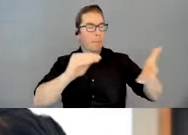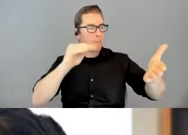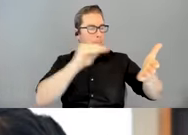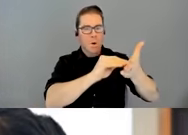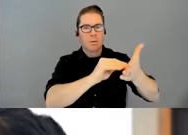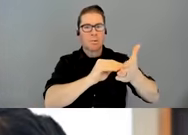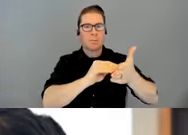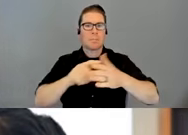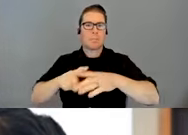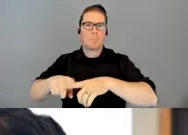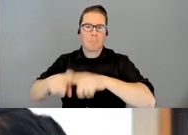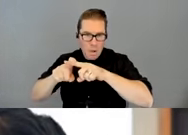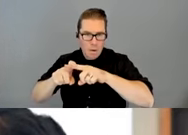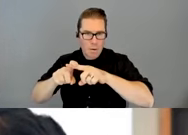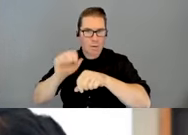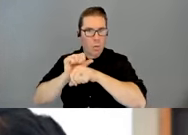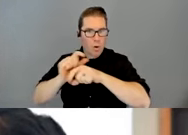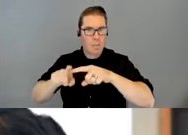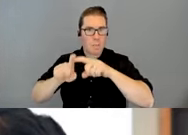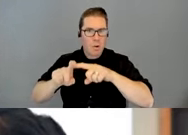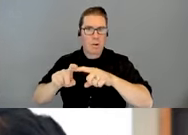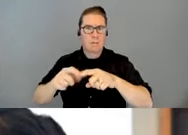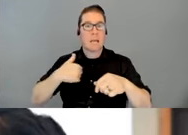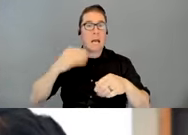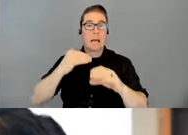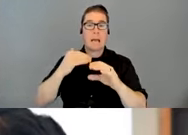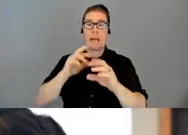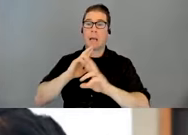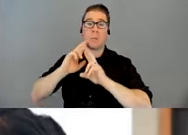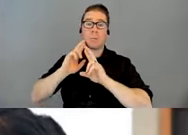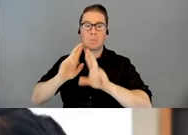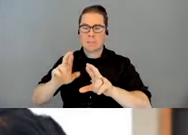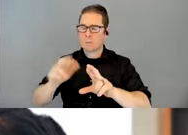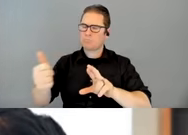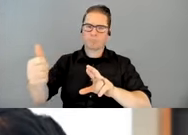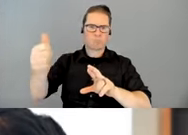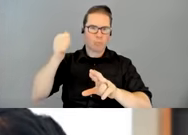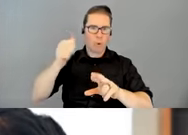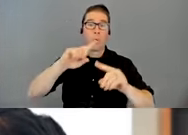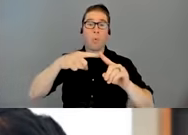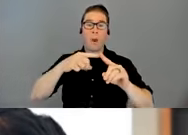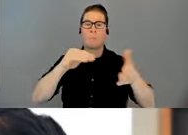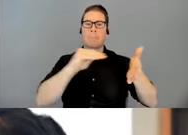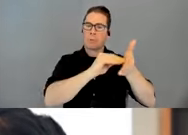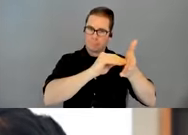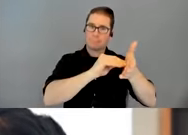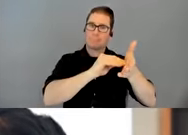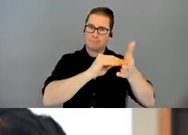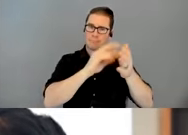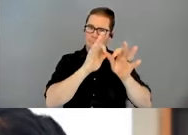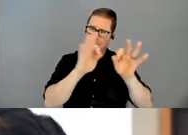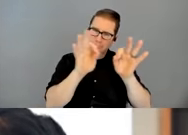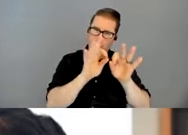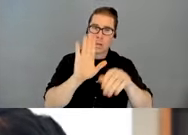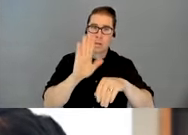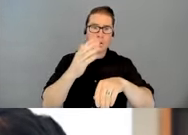stop responding to emails, that you know, do that, do not disturb, and carve out some time in your day